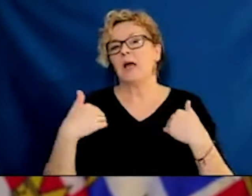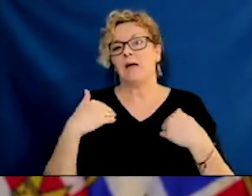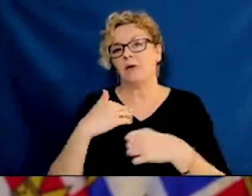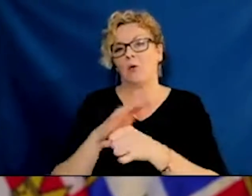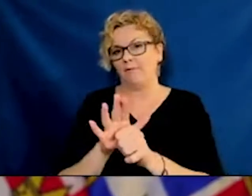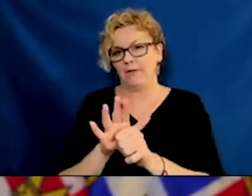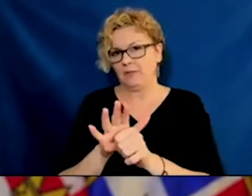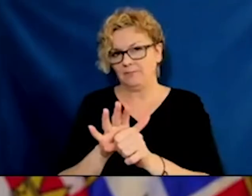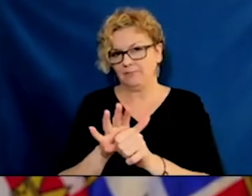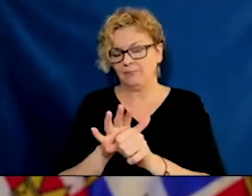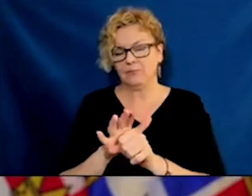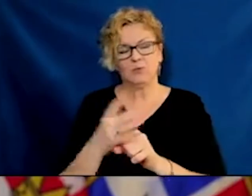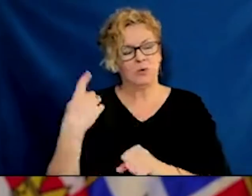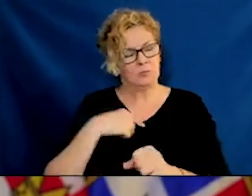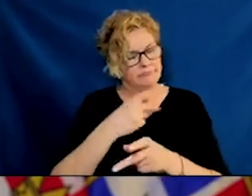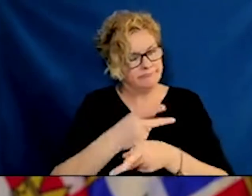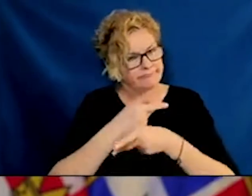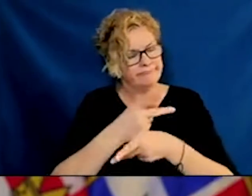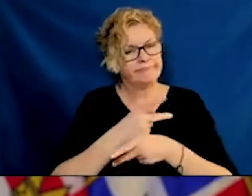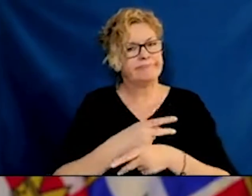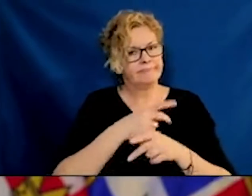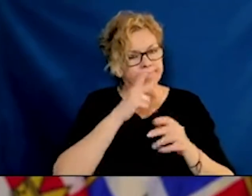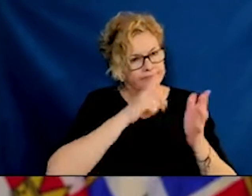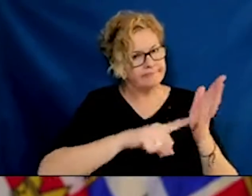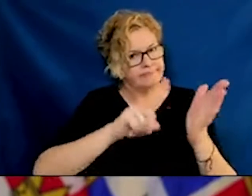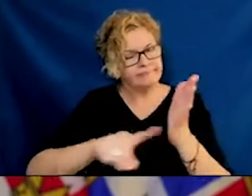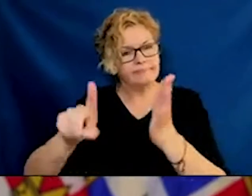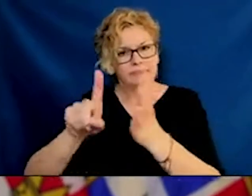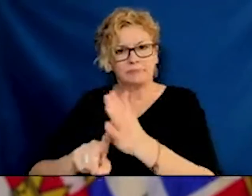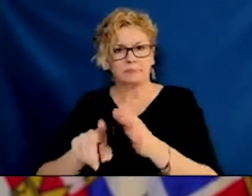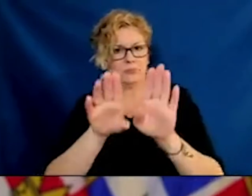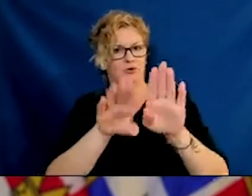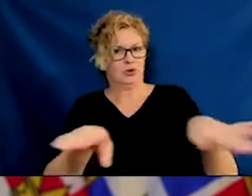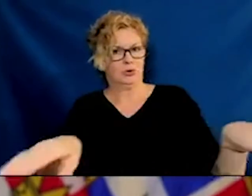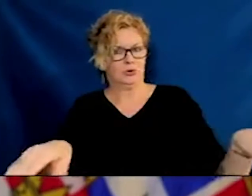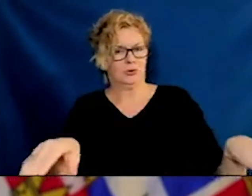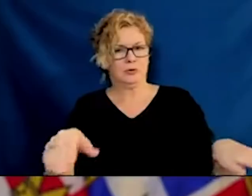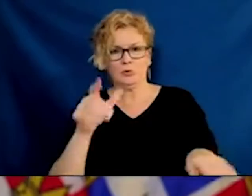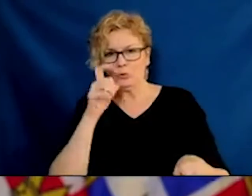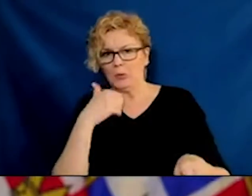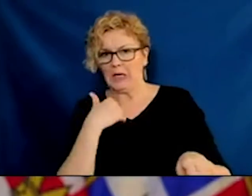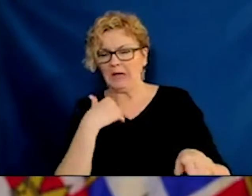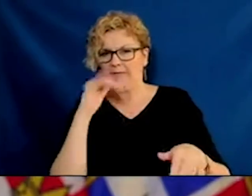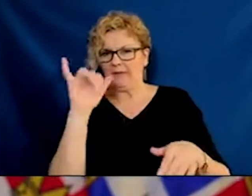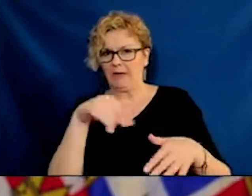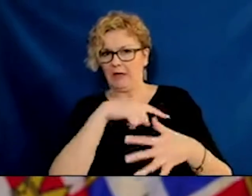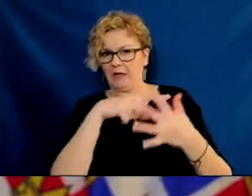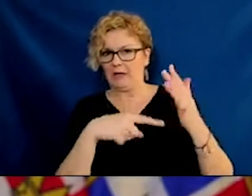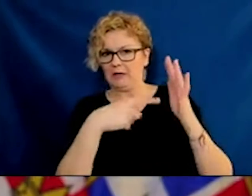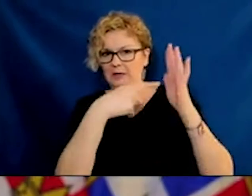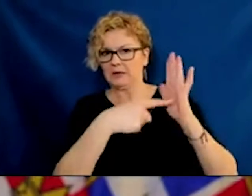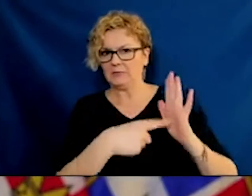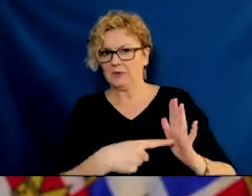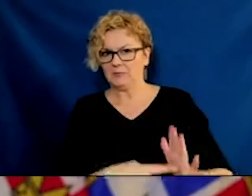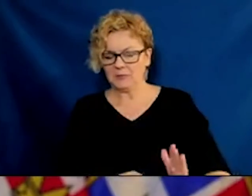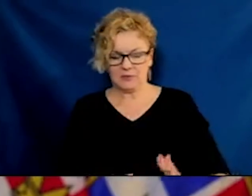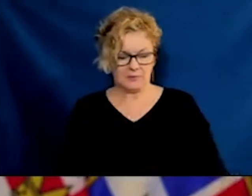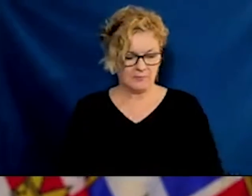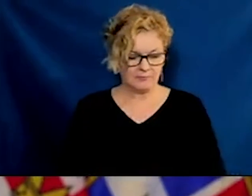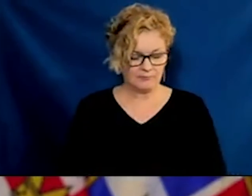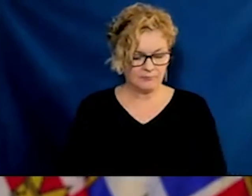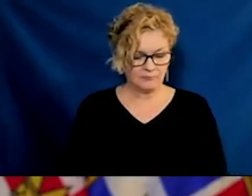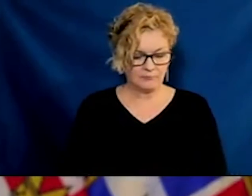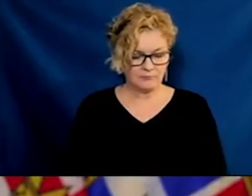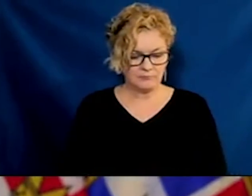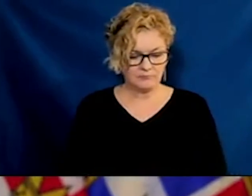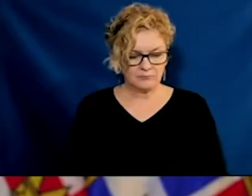reporting weekly on a number of issues that we see, these both around immunization and also around the